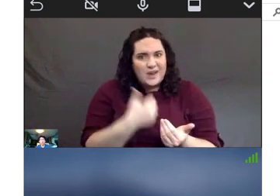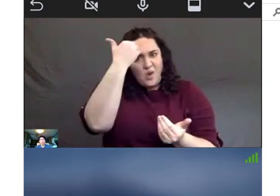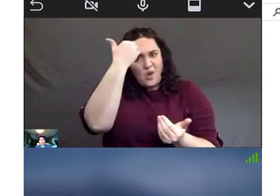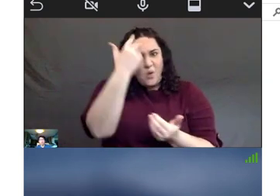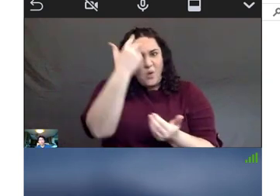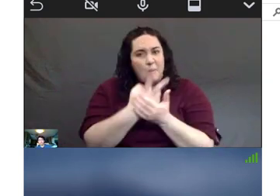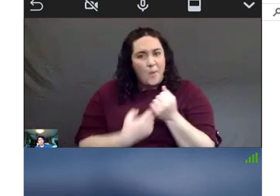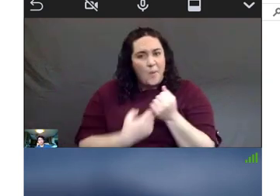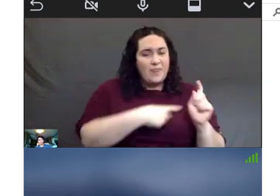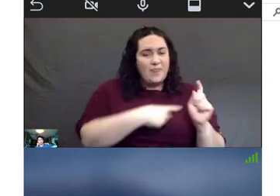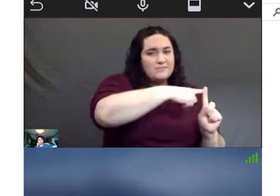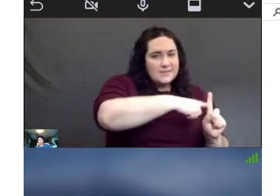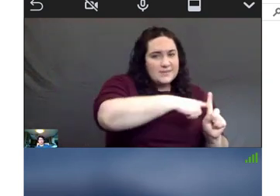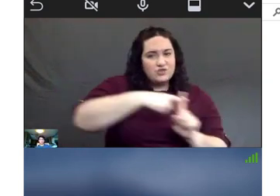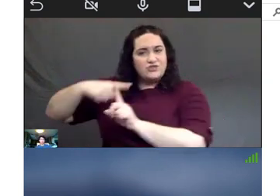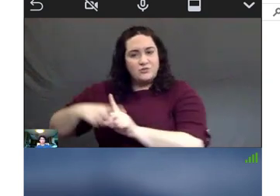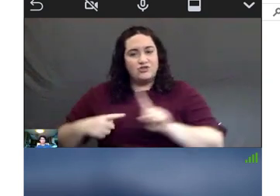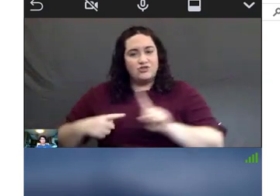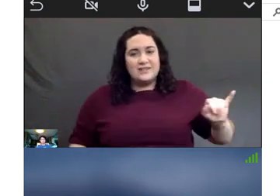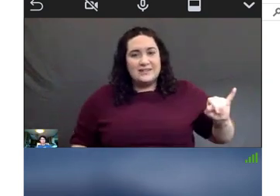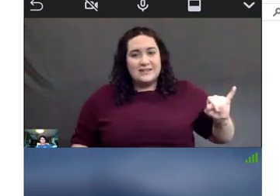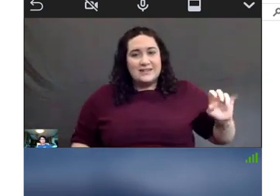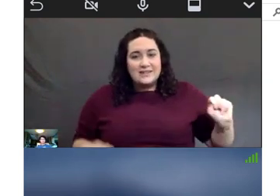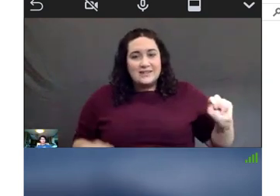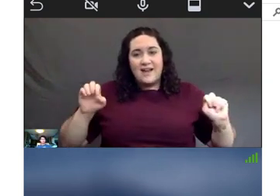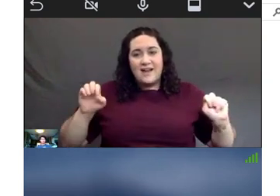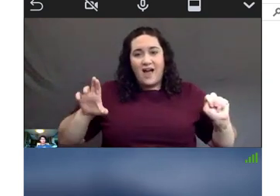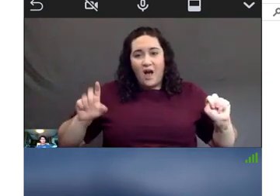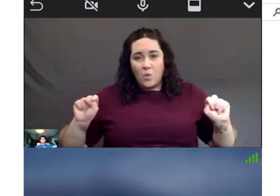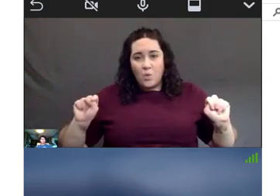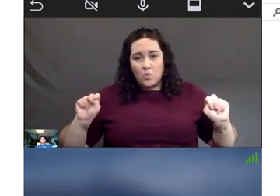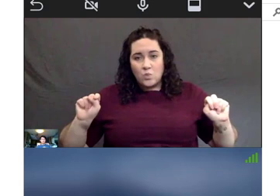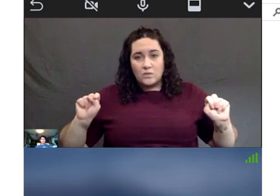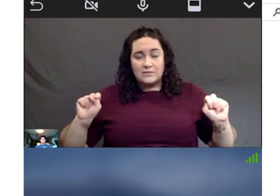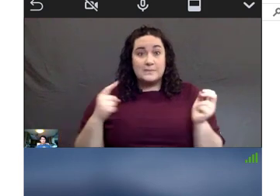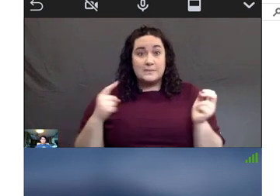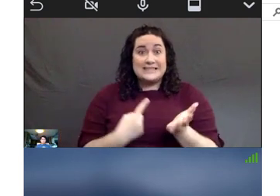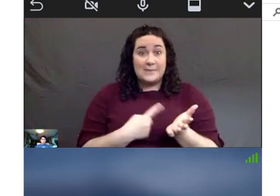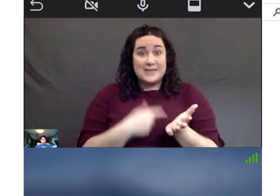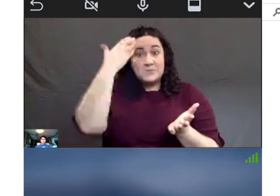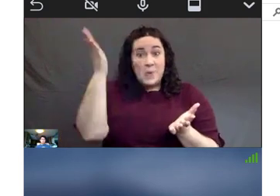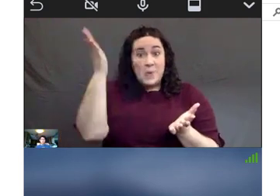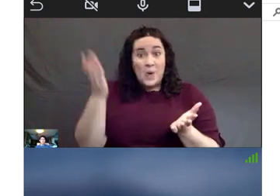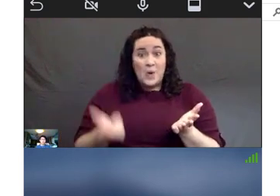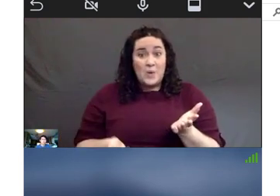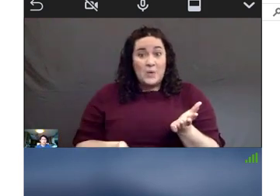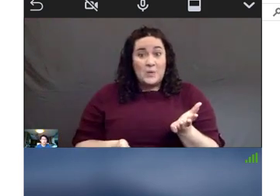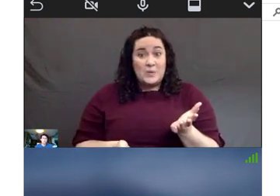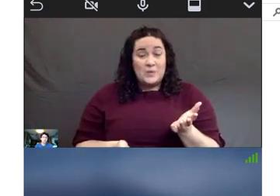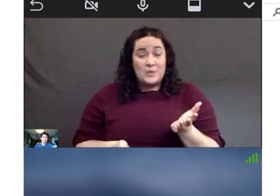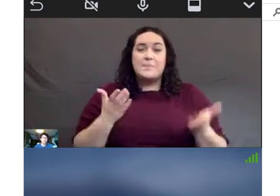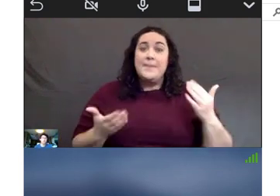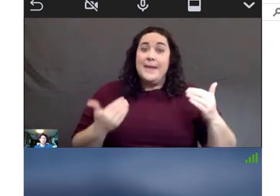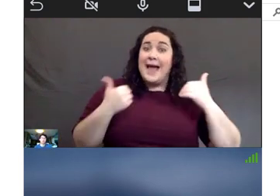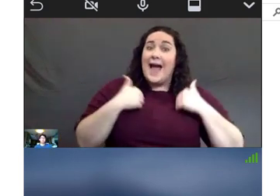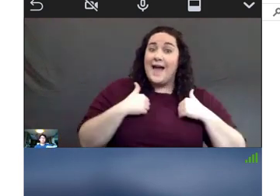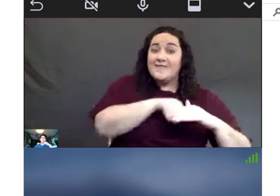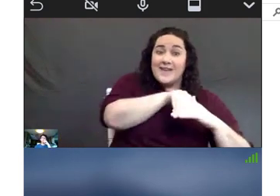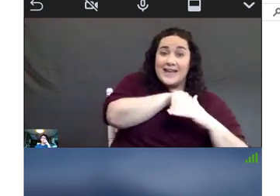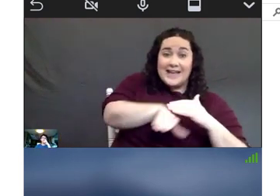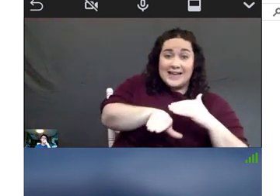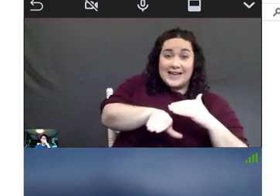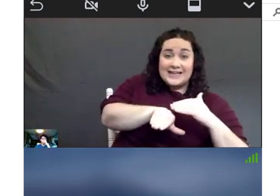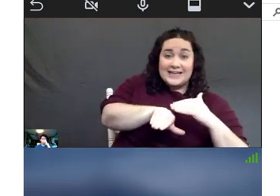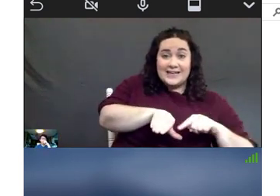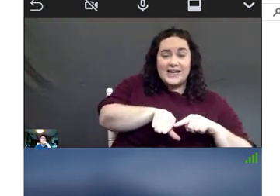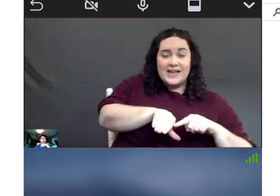will guess what the temperature is. So let's say we knew the inlet temperature and we know the fluid is being heated. We would maybe guess